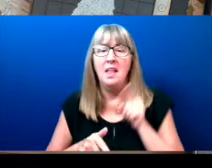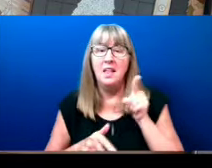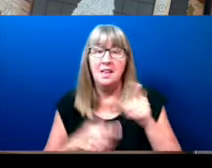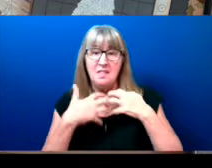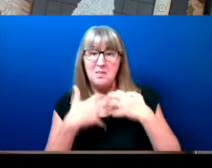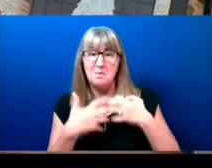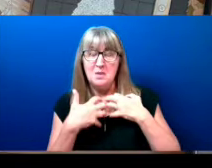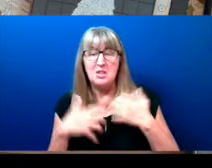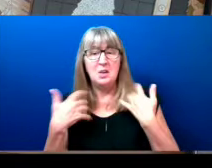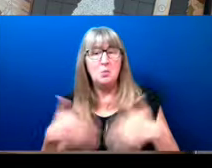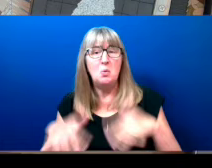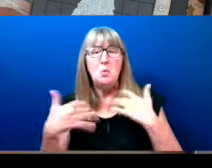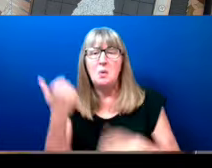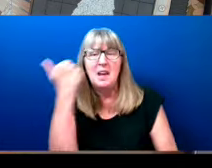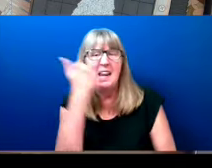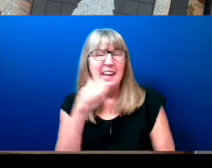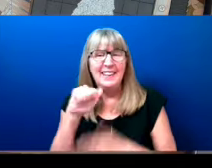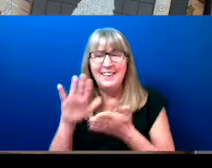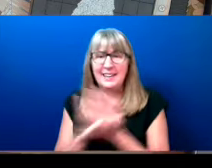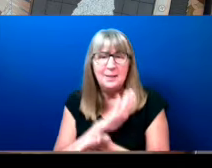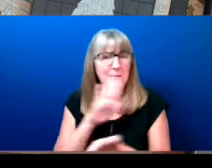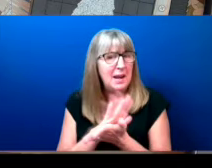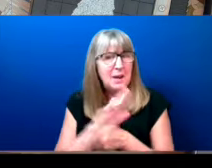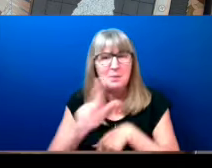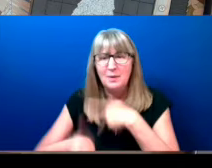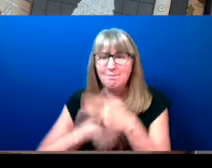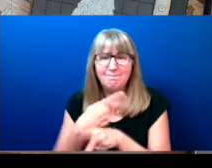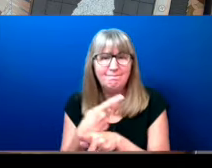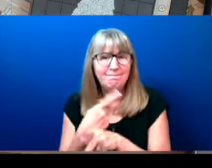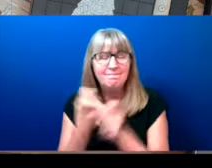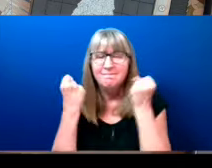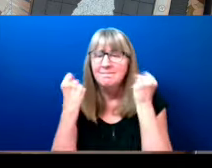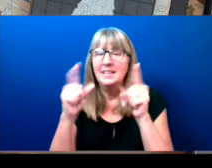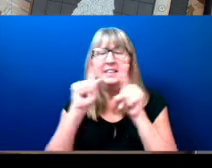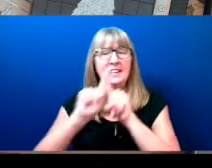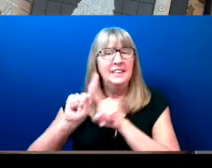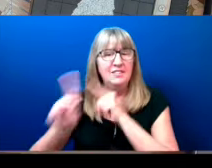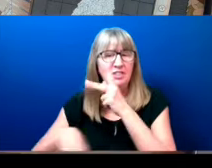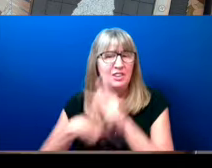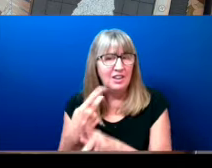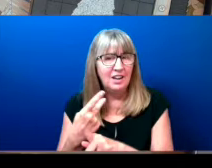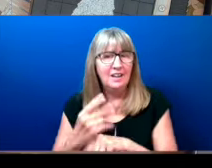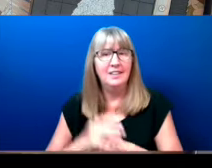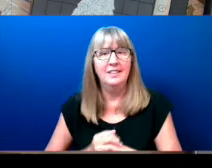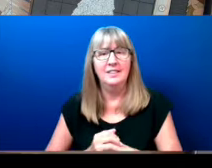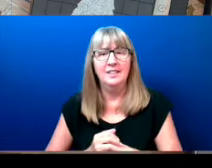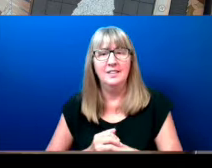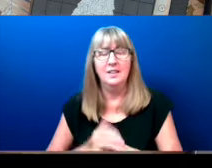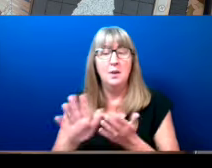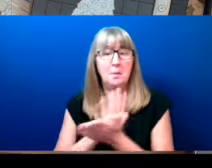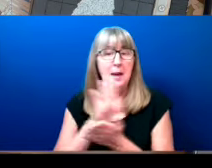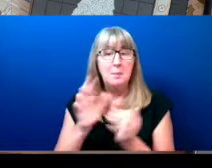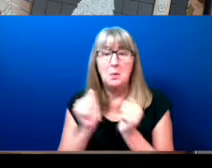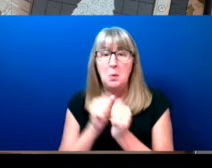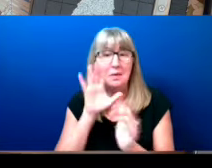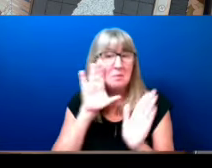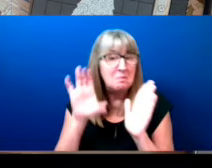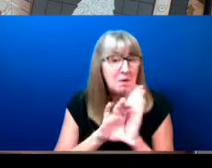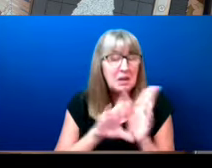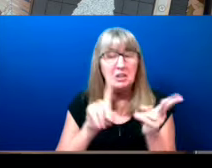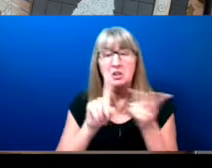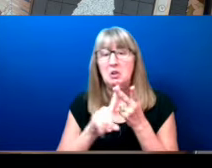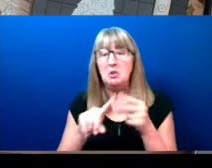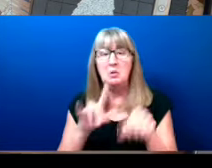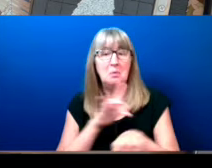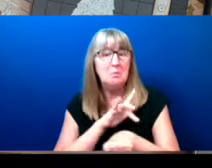I can use this with all kinds of types of paper. Peel those pieces off. I can use it on